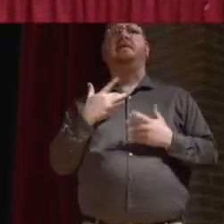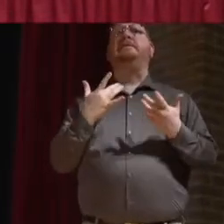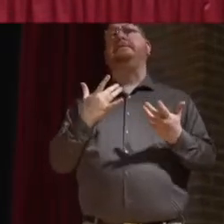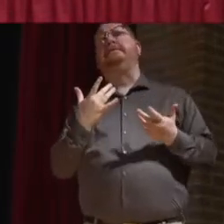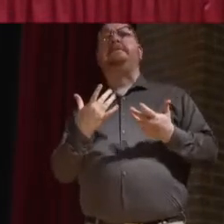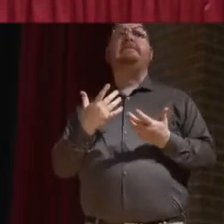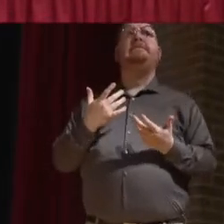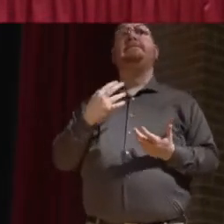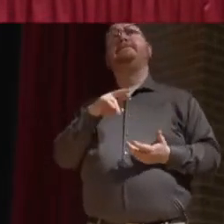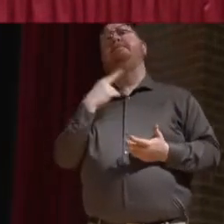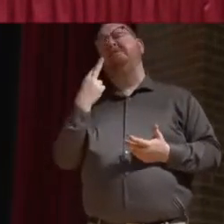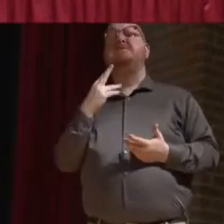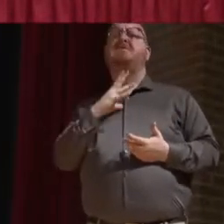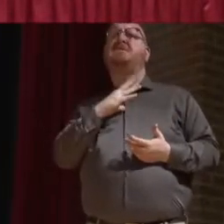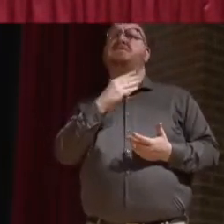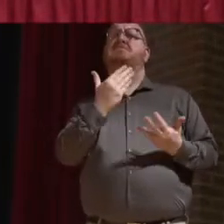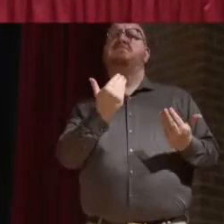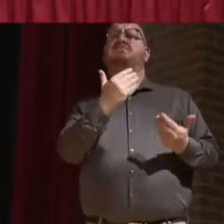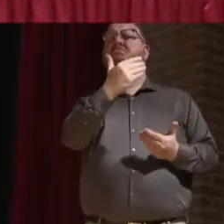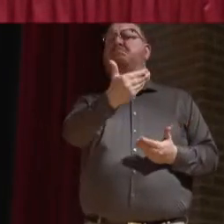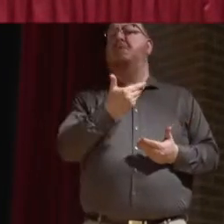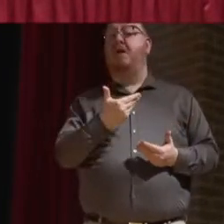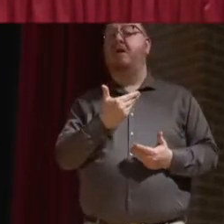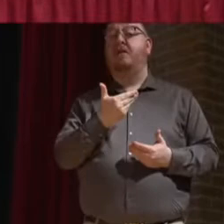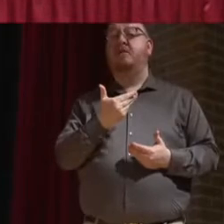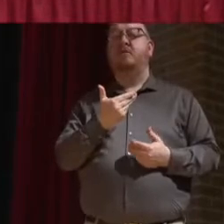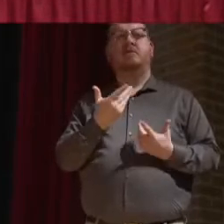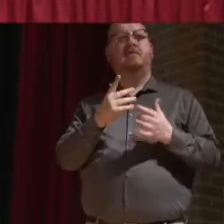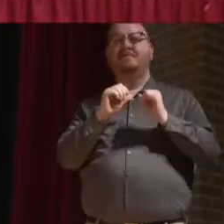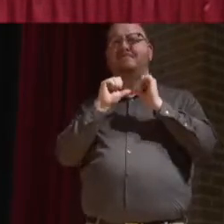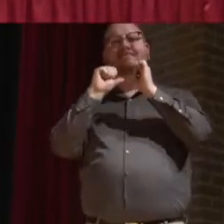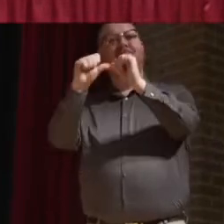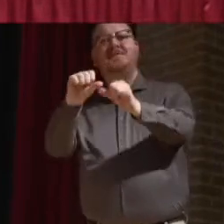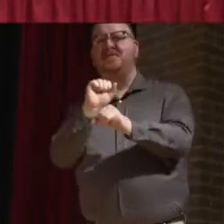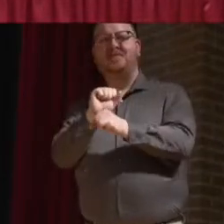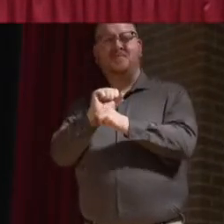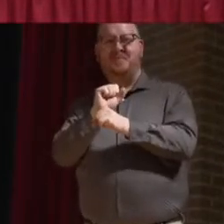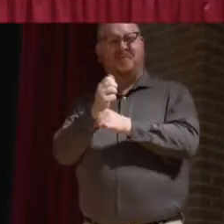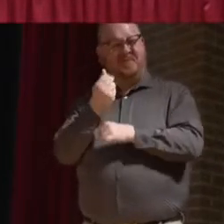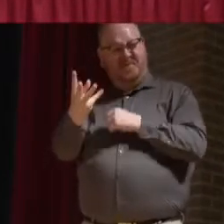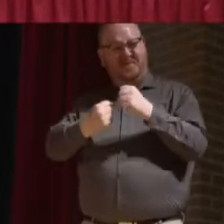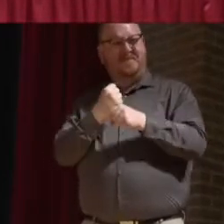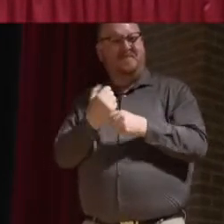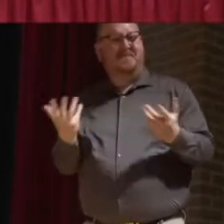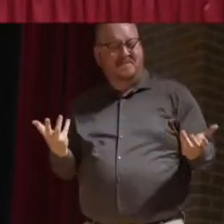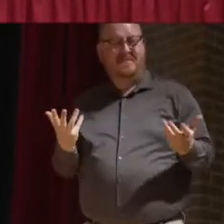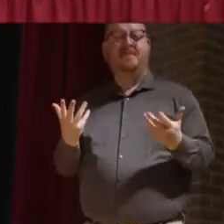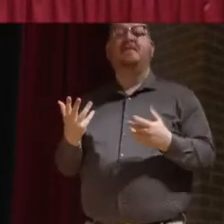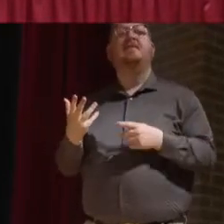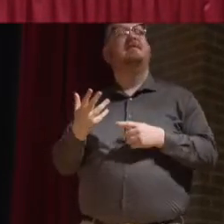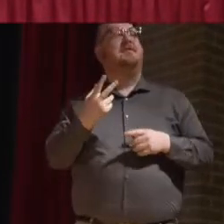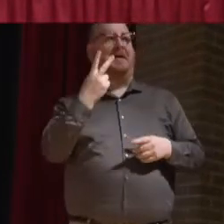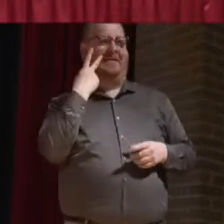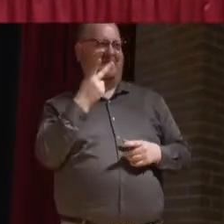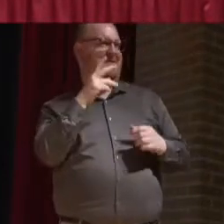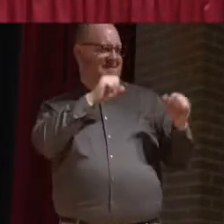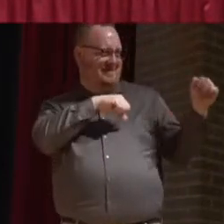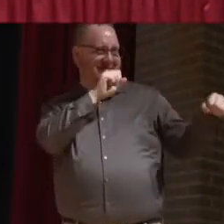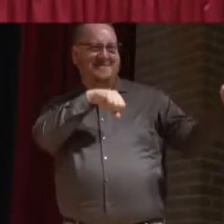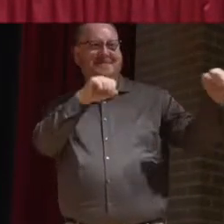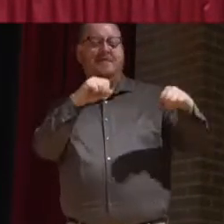they're still with me years later. I see some shaking heads from employers. So. Real quick, I have an employee at